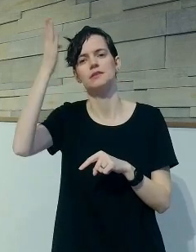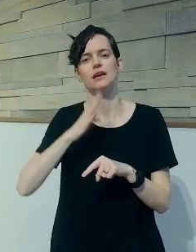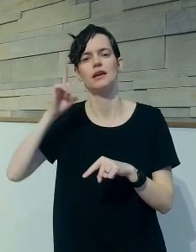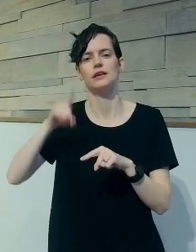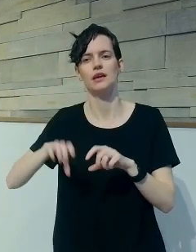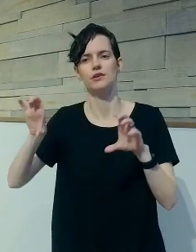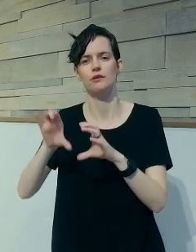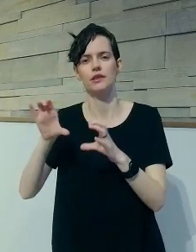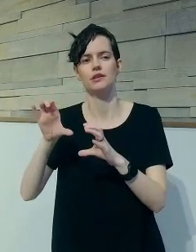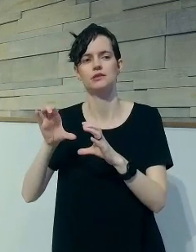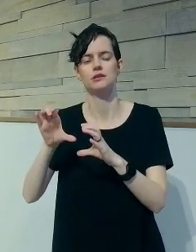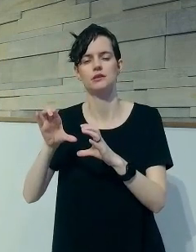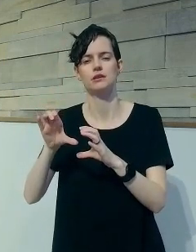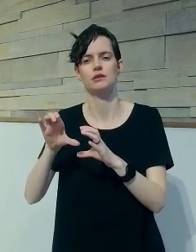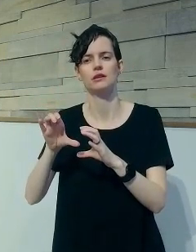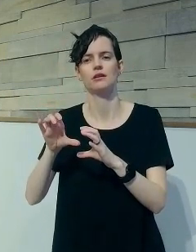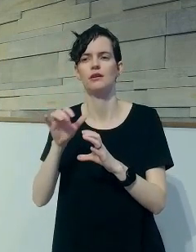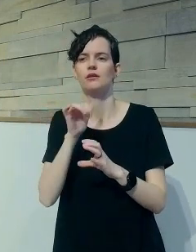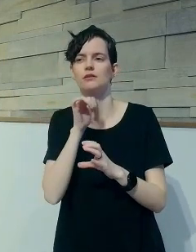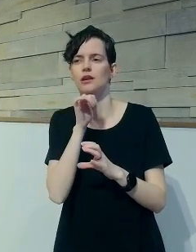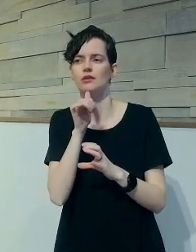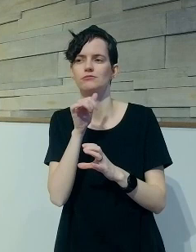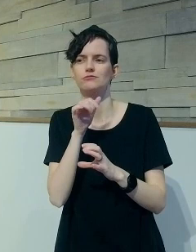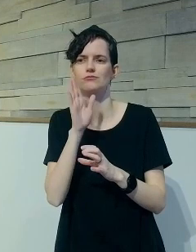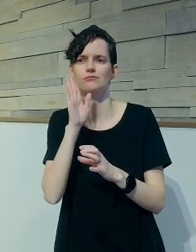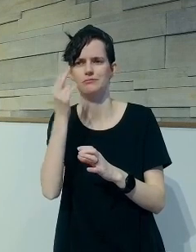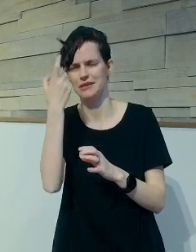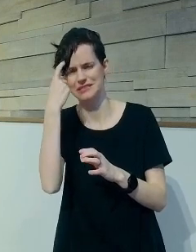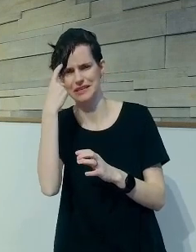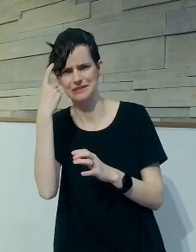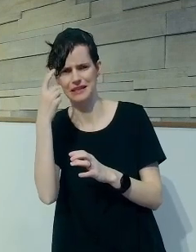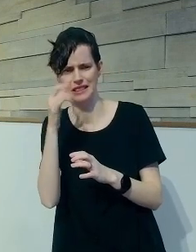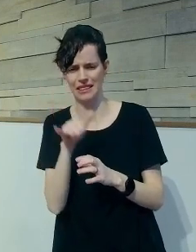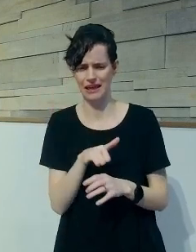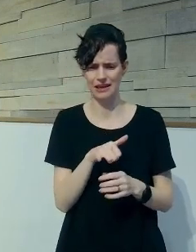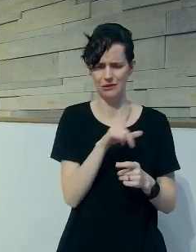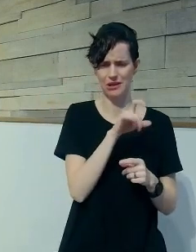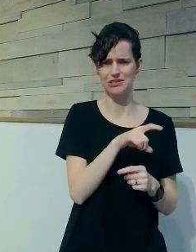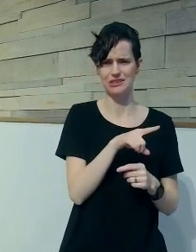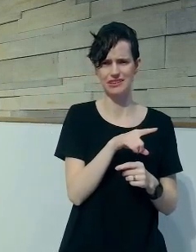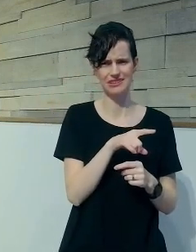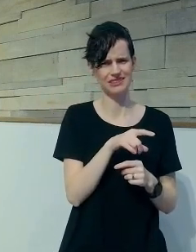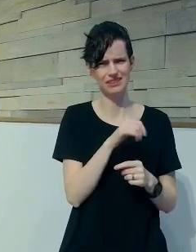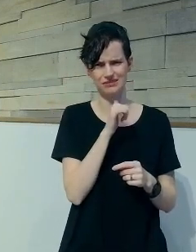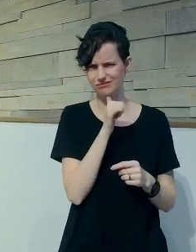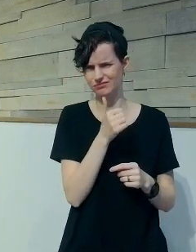do anything that is illogical in reality. And that is illogical for God to make a rock so big